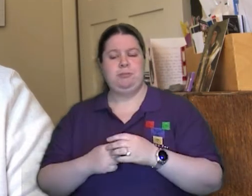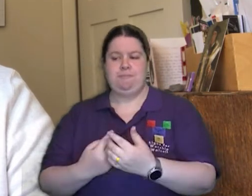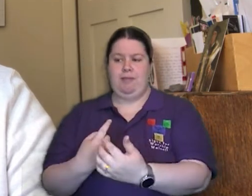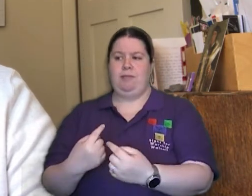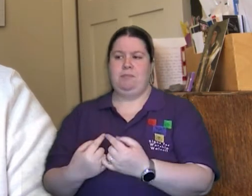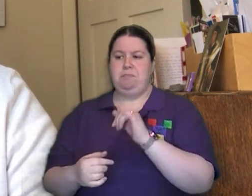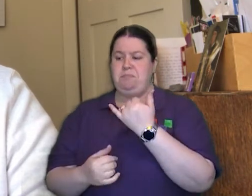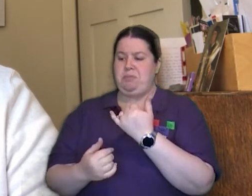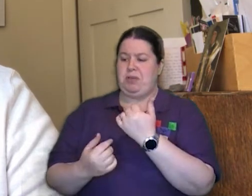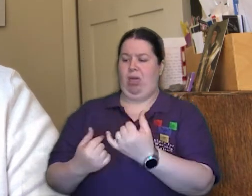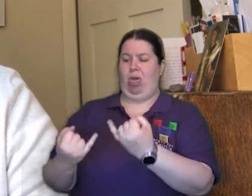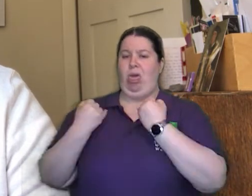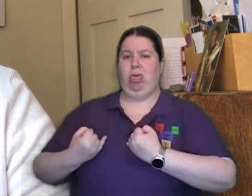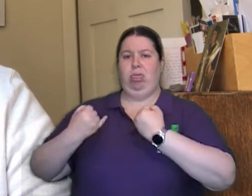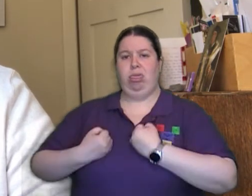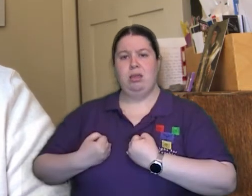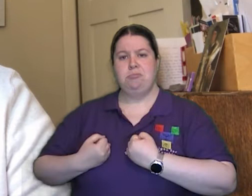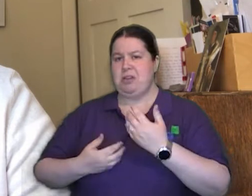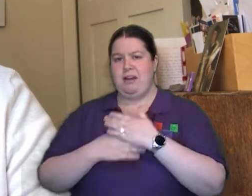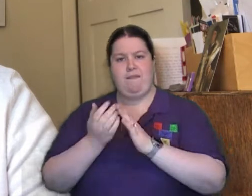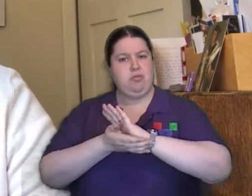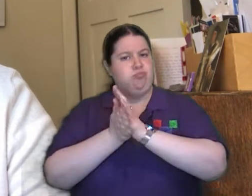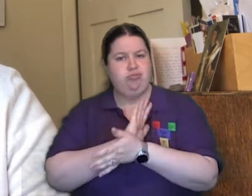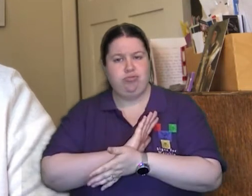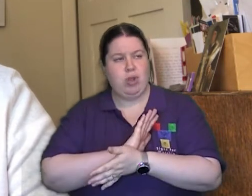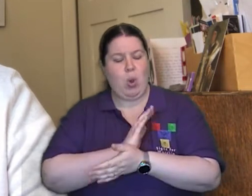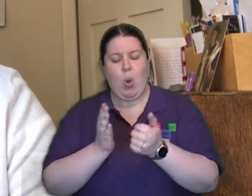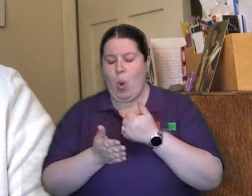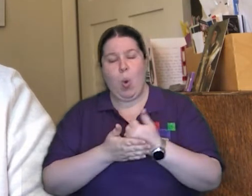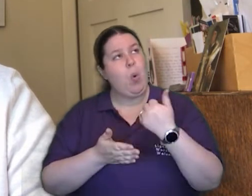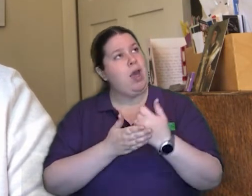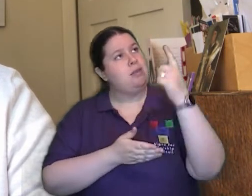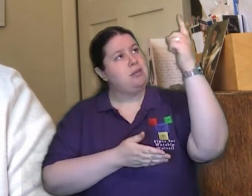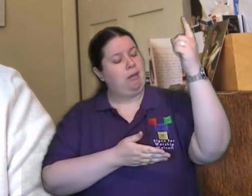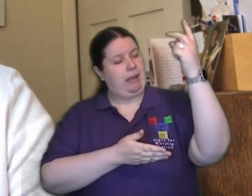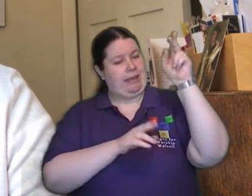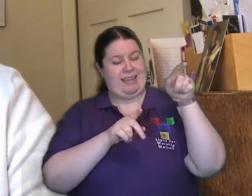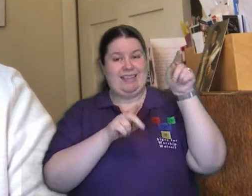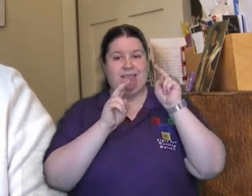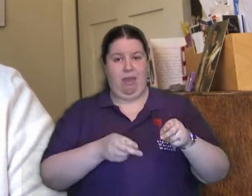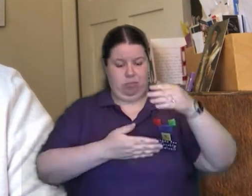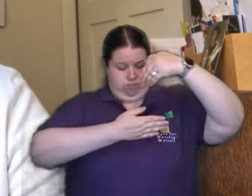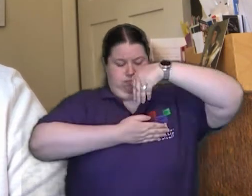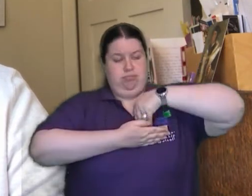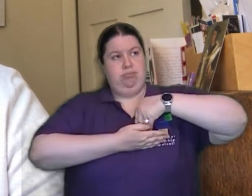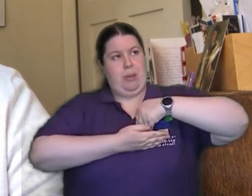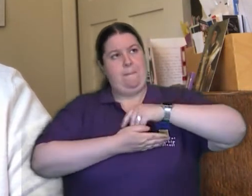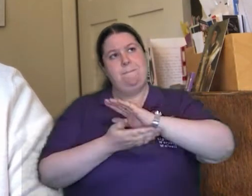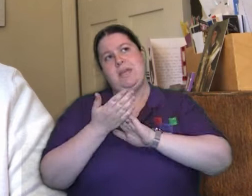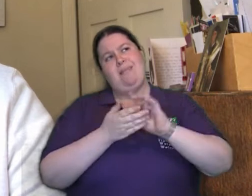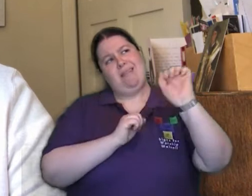abandoned, struck down but not destroyed. We always carry around in our body the death of